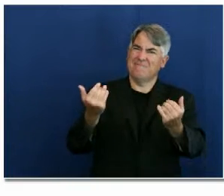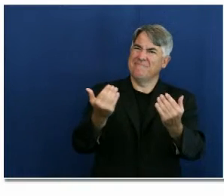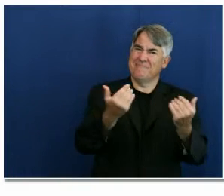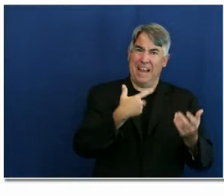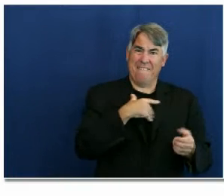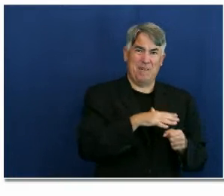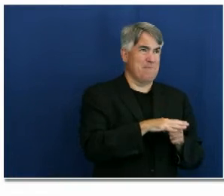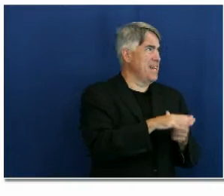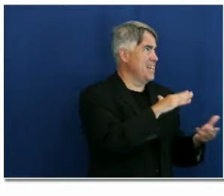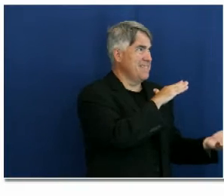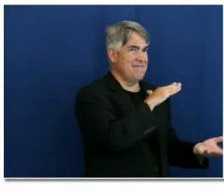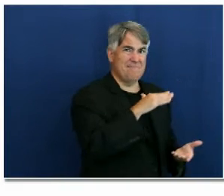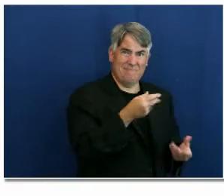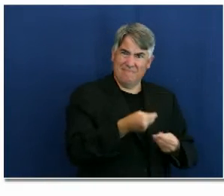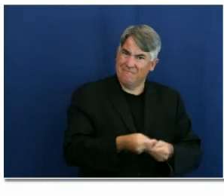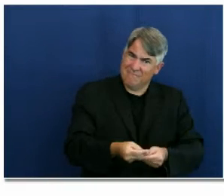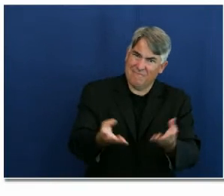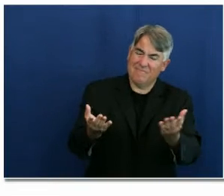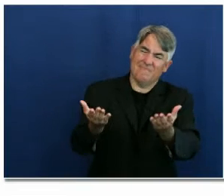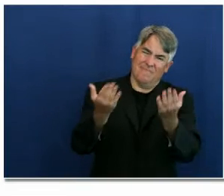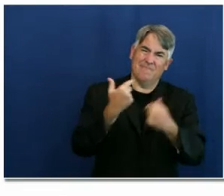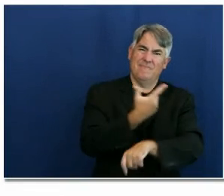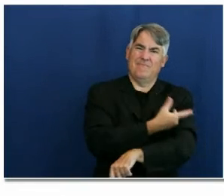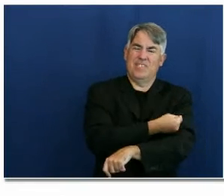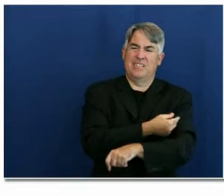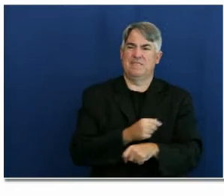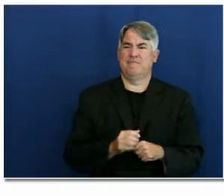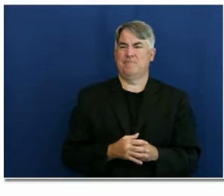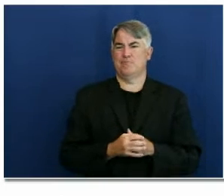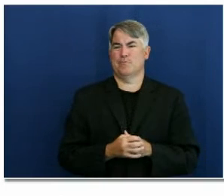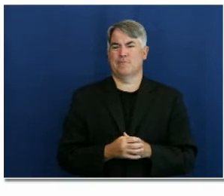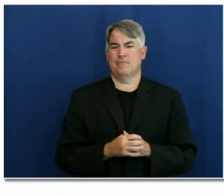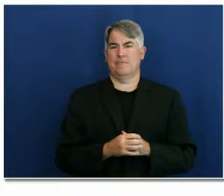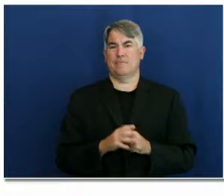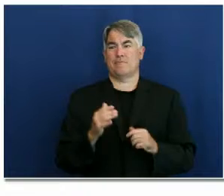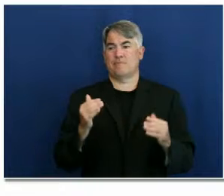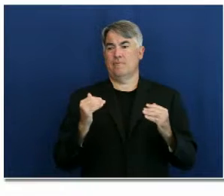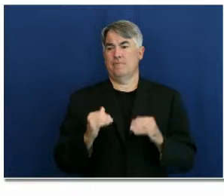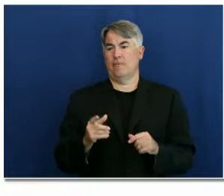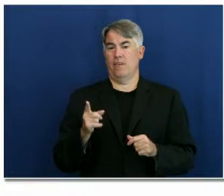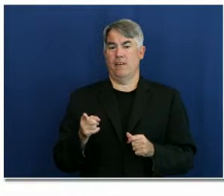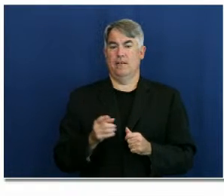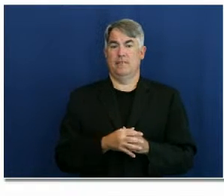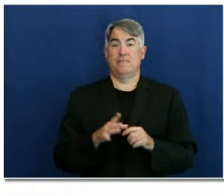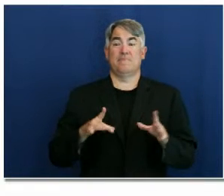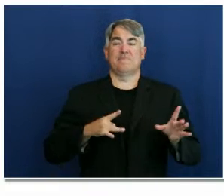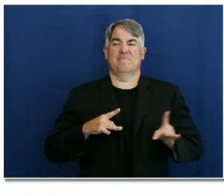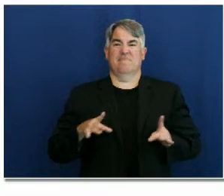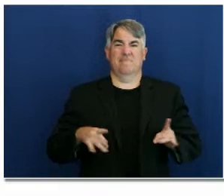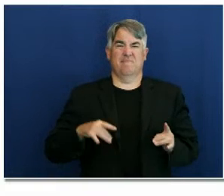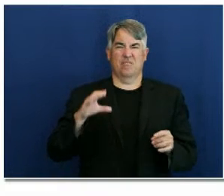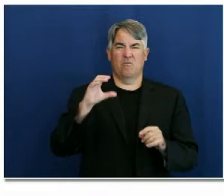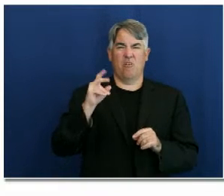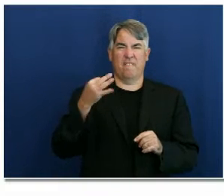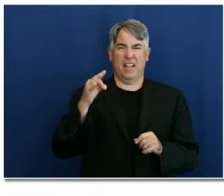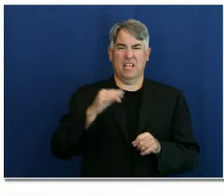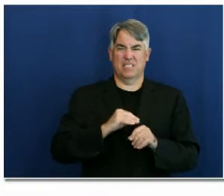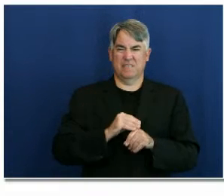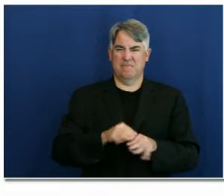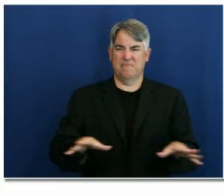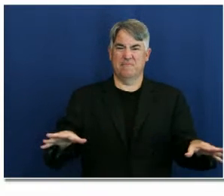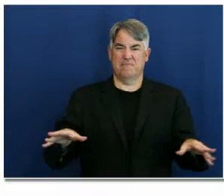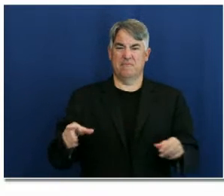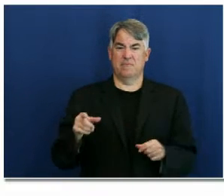push to get those out as much as possible. Next, you see our case rate here. Again, really encouraging numbers there. Numbers are